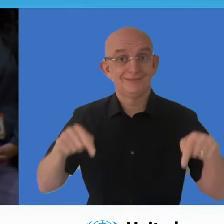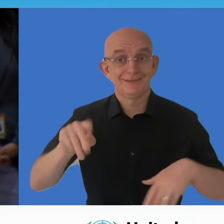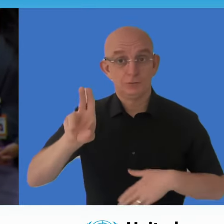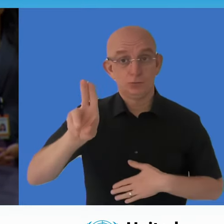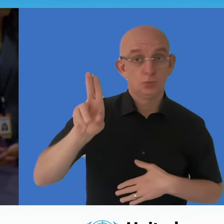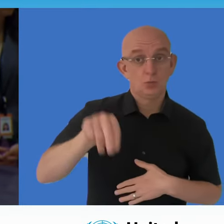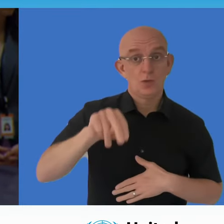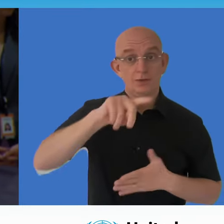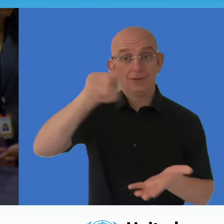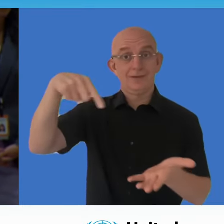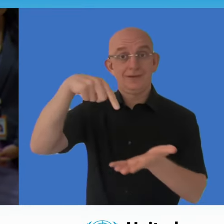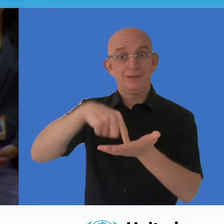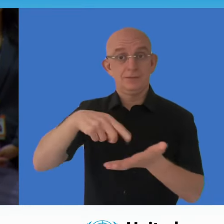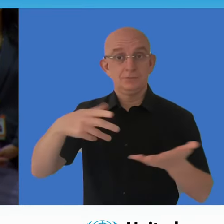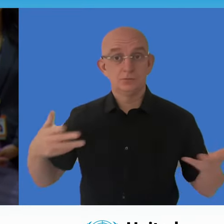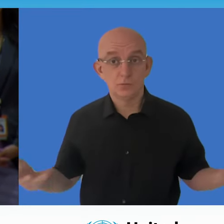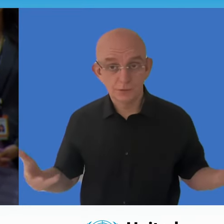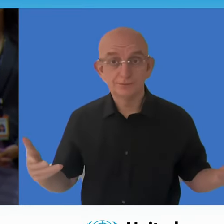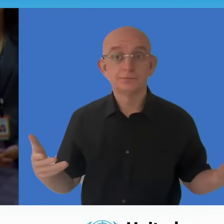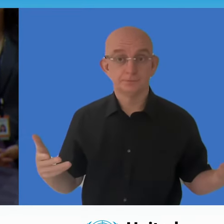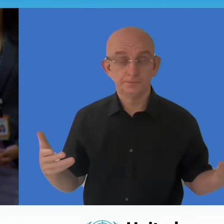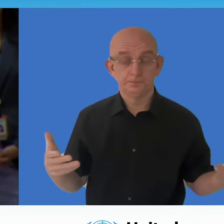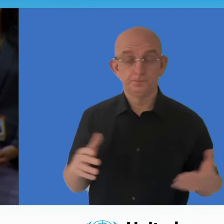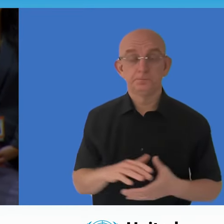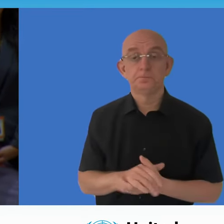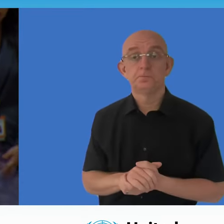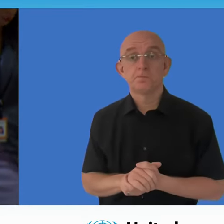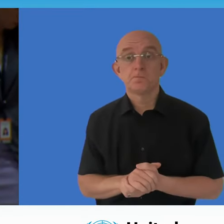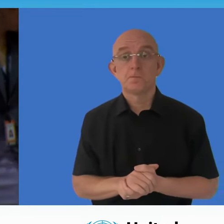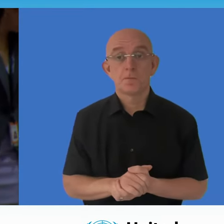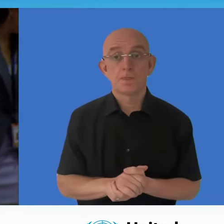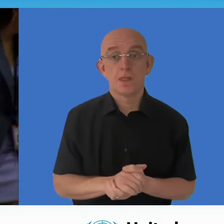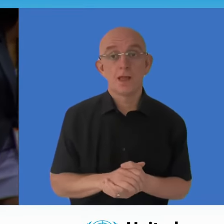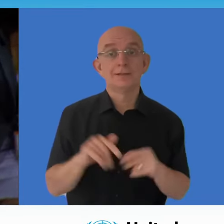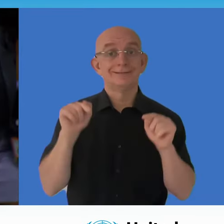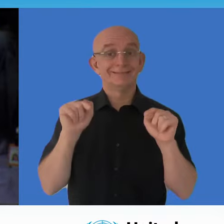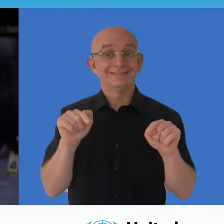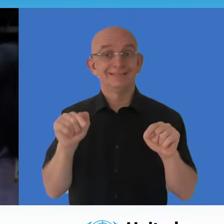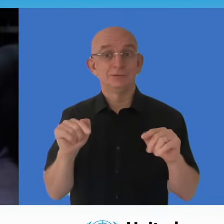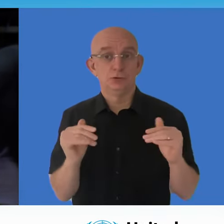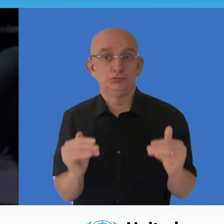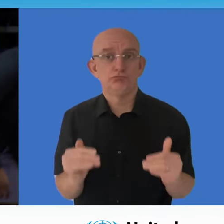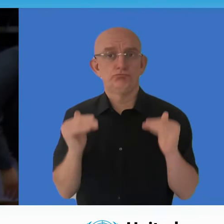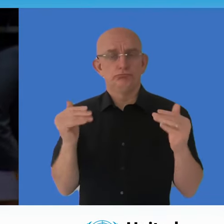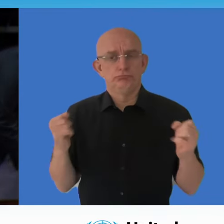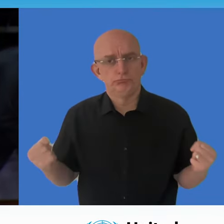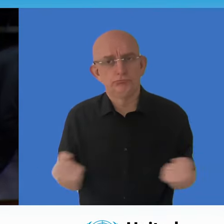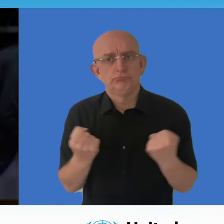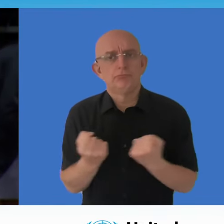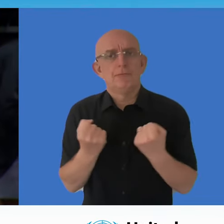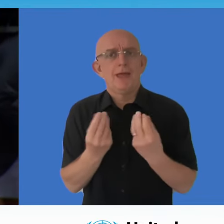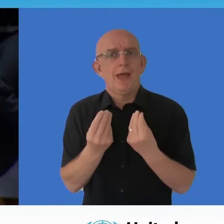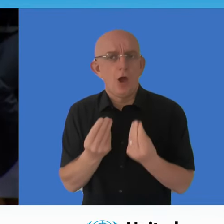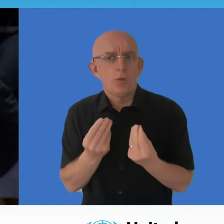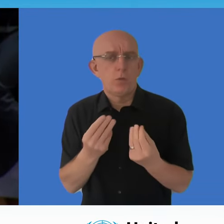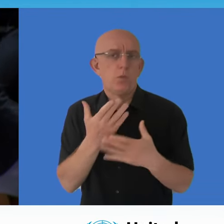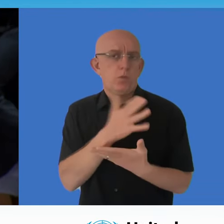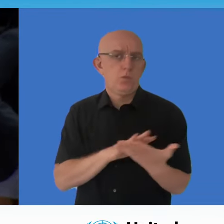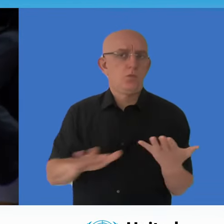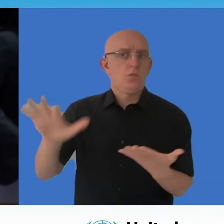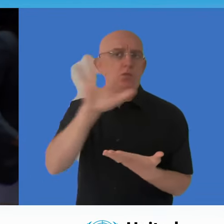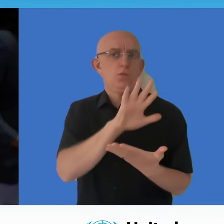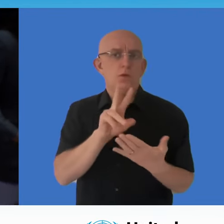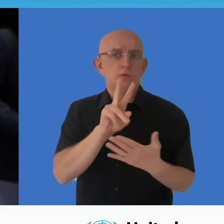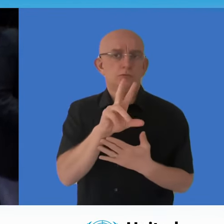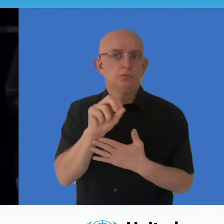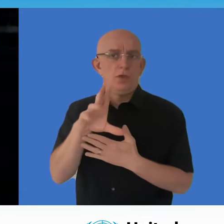aim? To supercharge action across the 2030 agenda by promoting